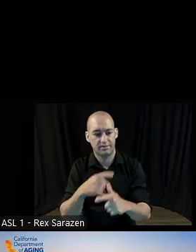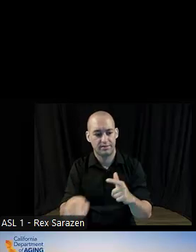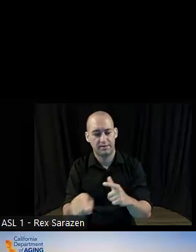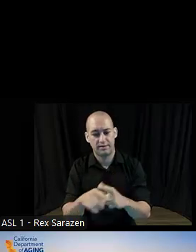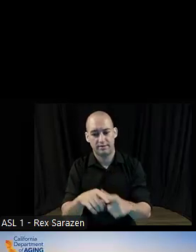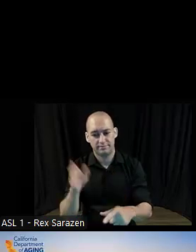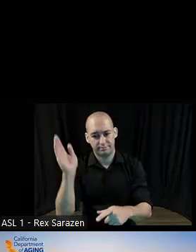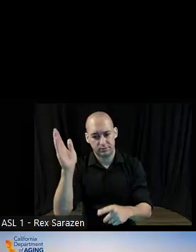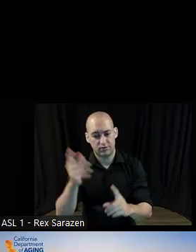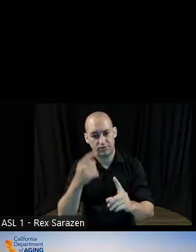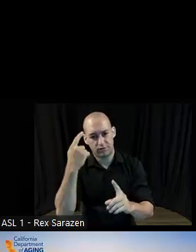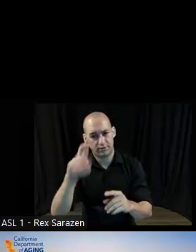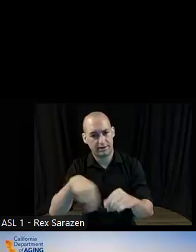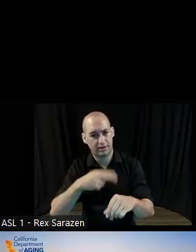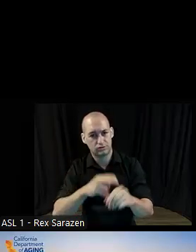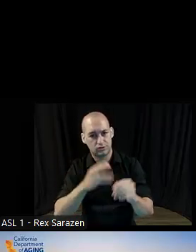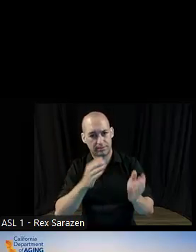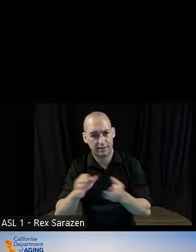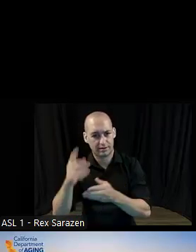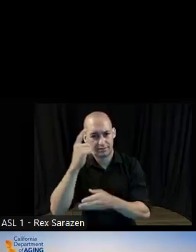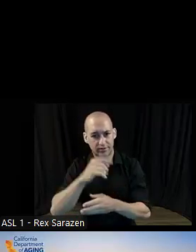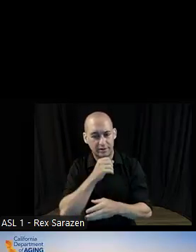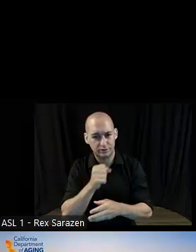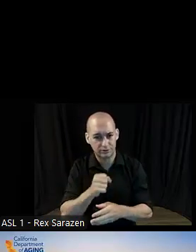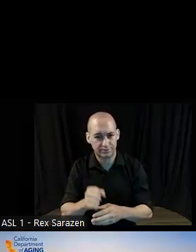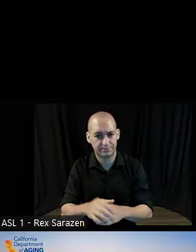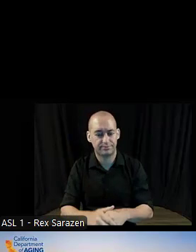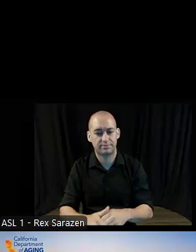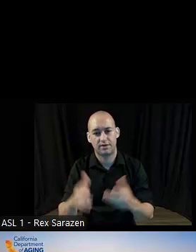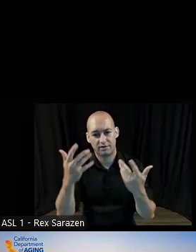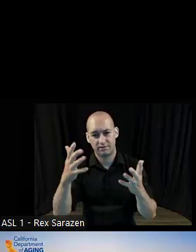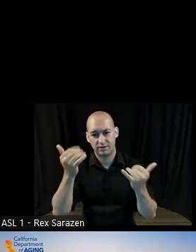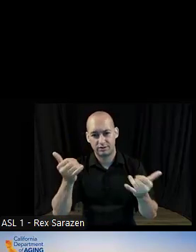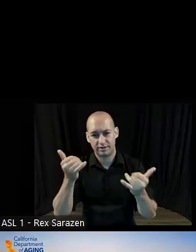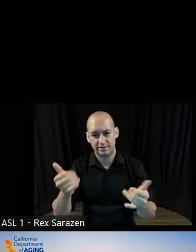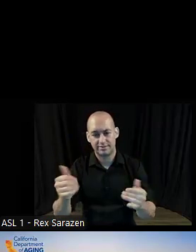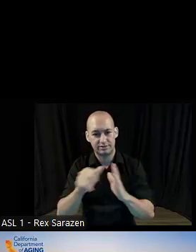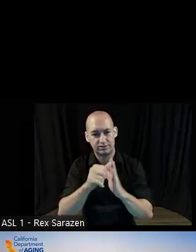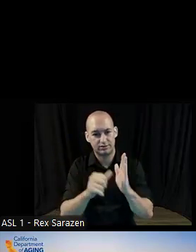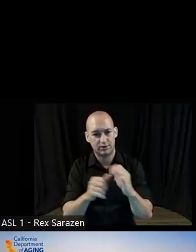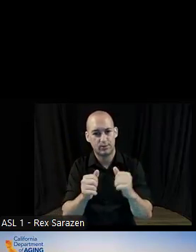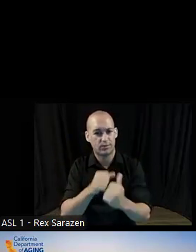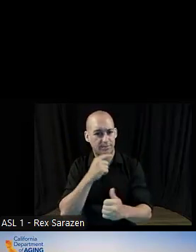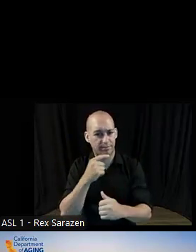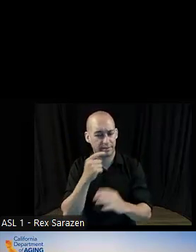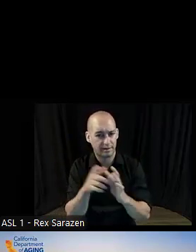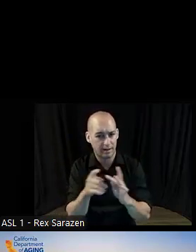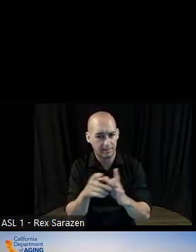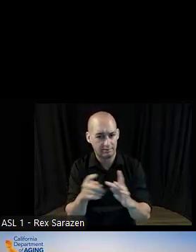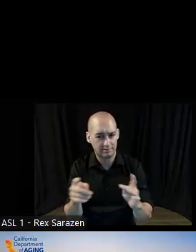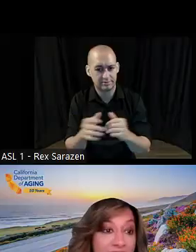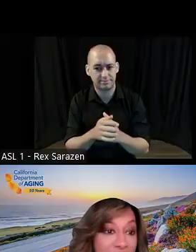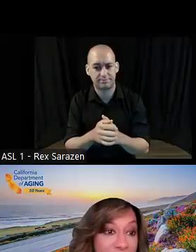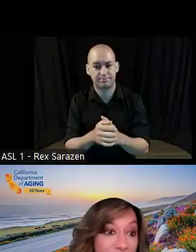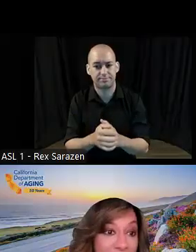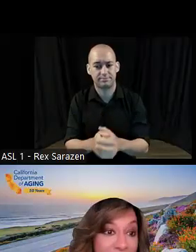National Plan for Aging. We'll wrap up today's agenda with public comments and next steps. So without further ado, I'd like to introduce our California